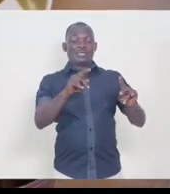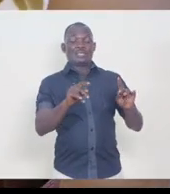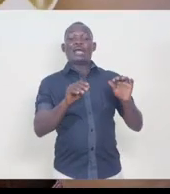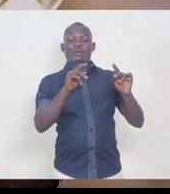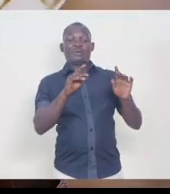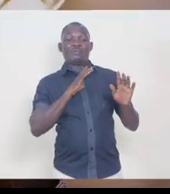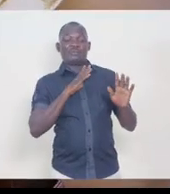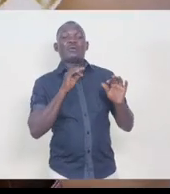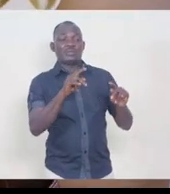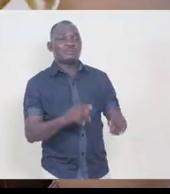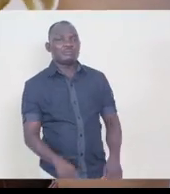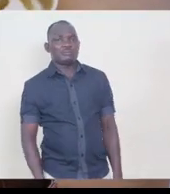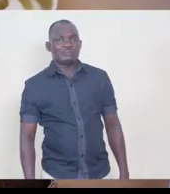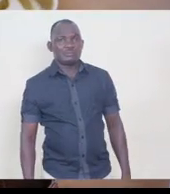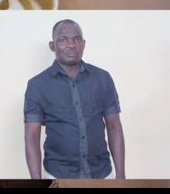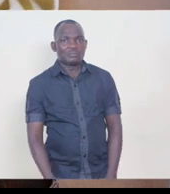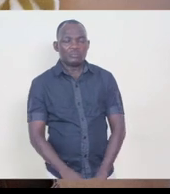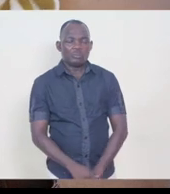fine.